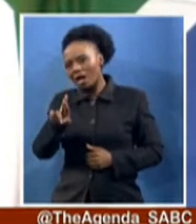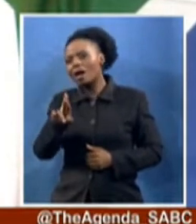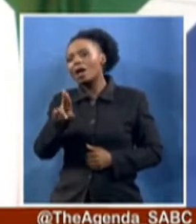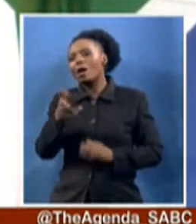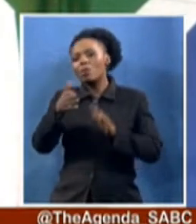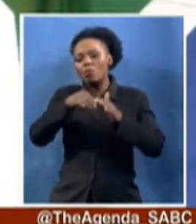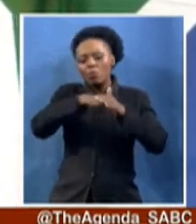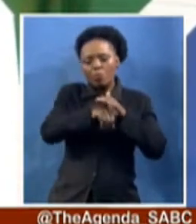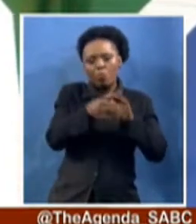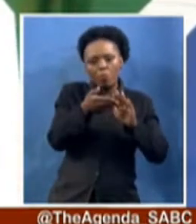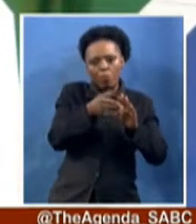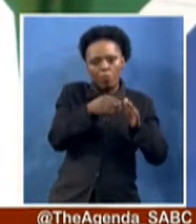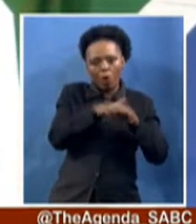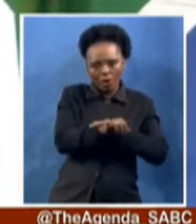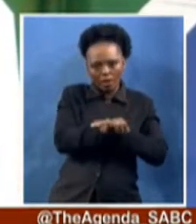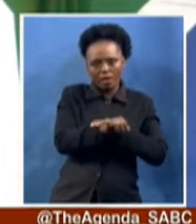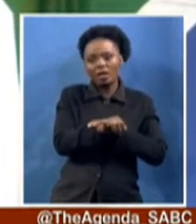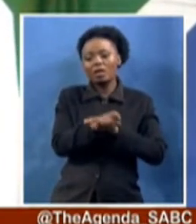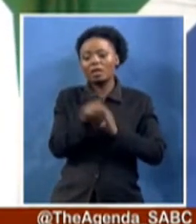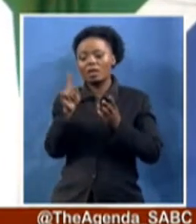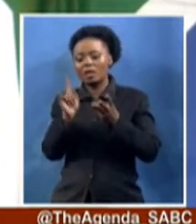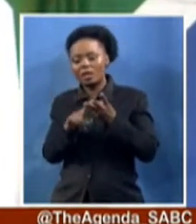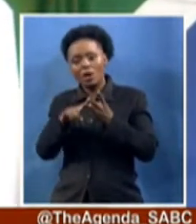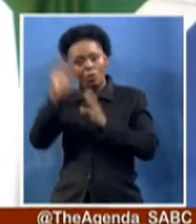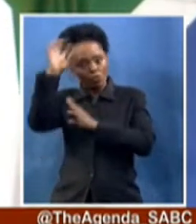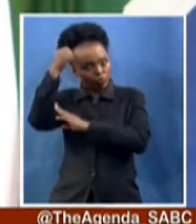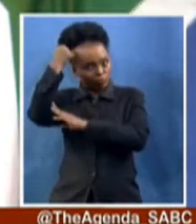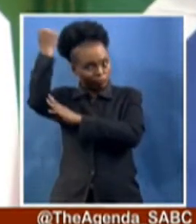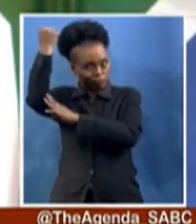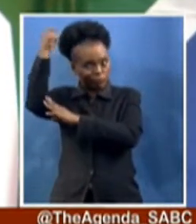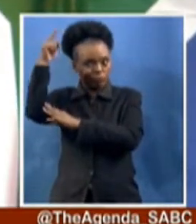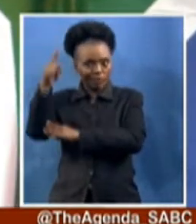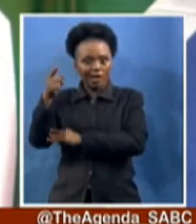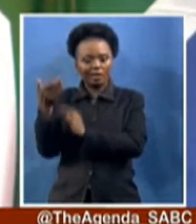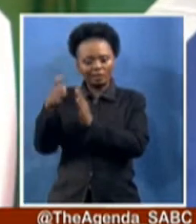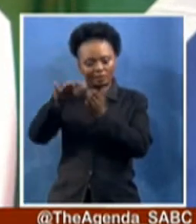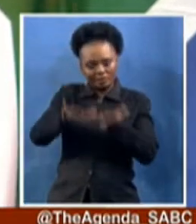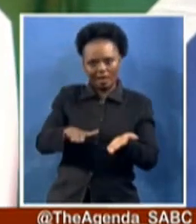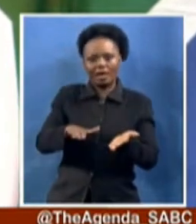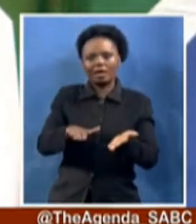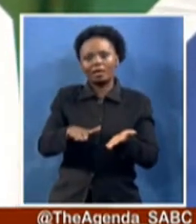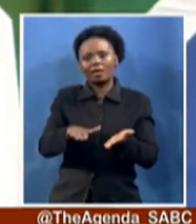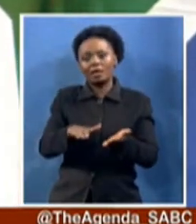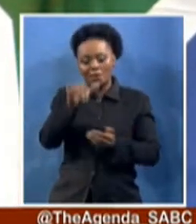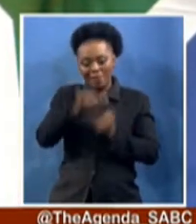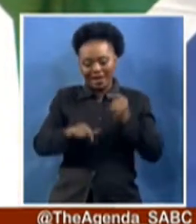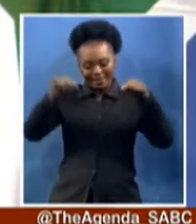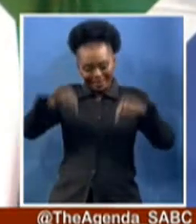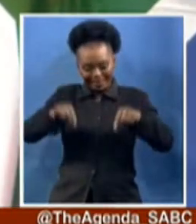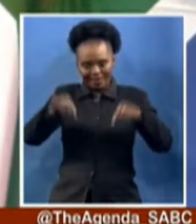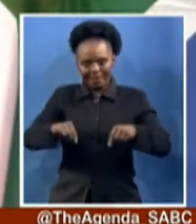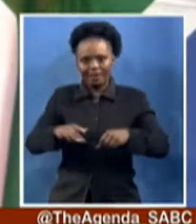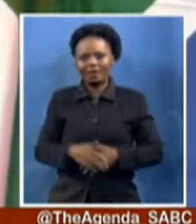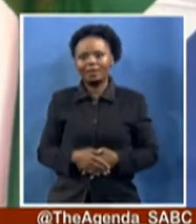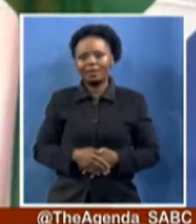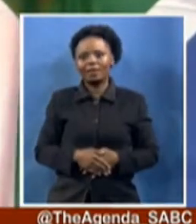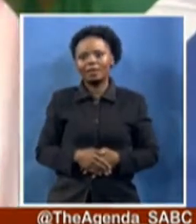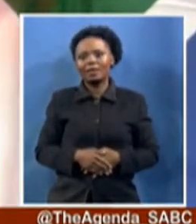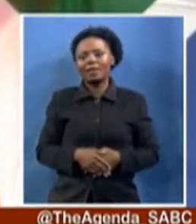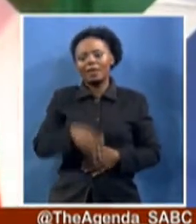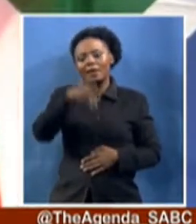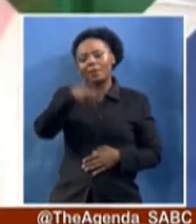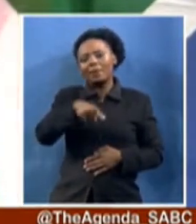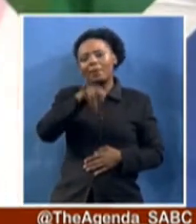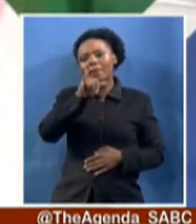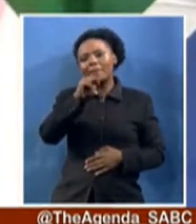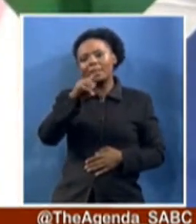us a few years ago on this month. It's A.P. Mda, it's Solomon Mahlangu,